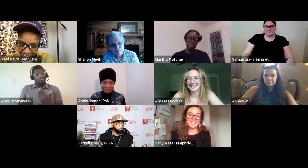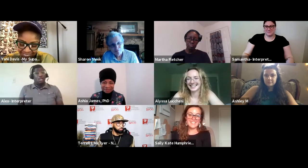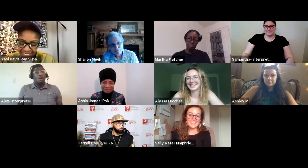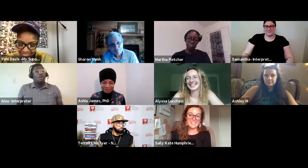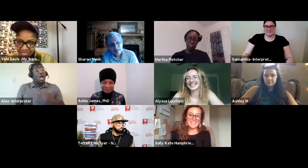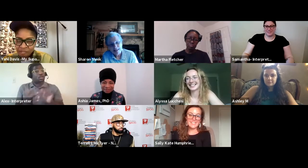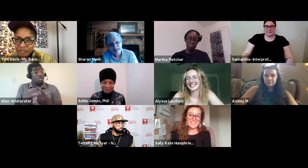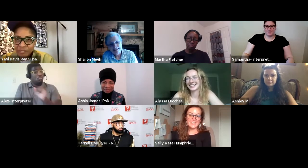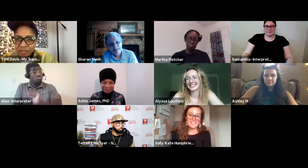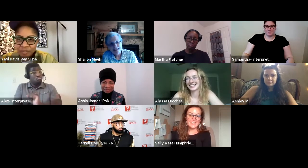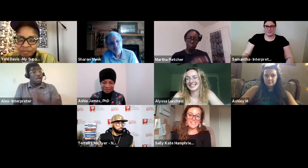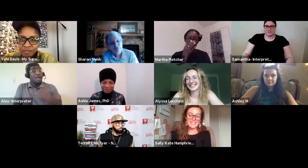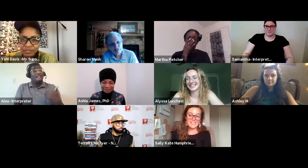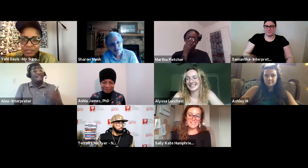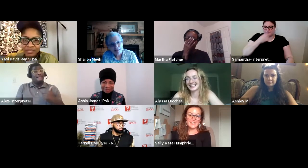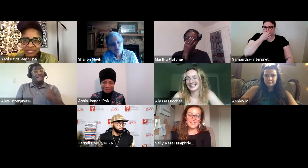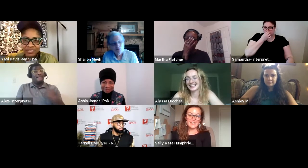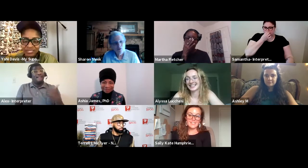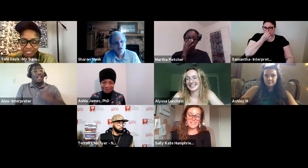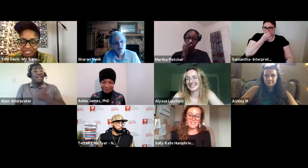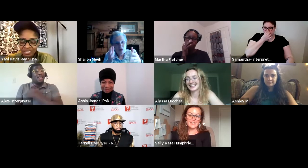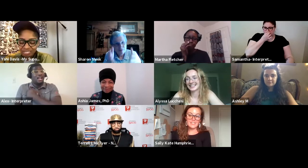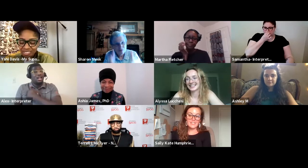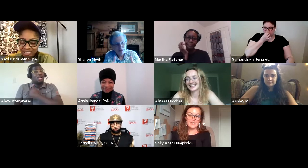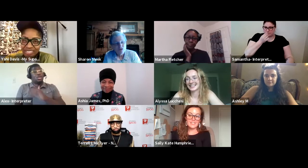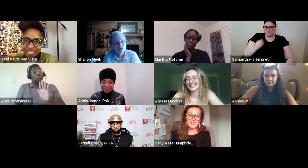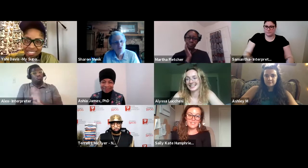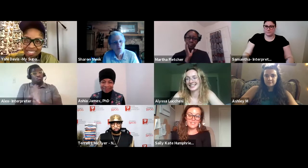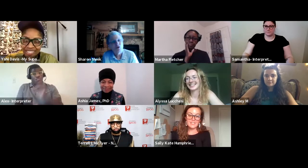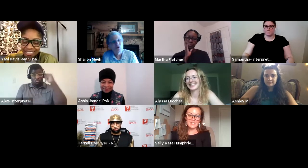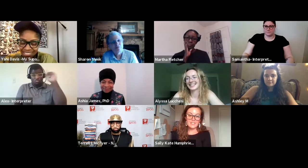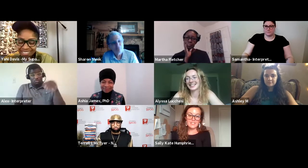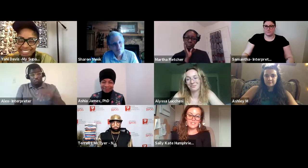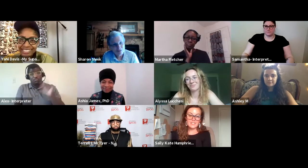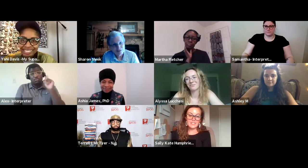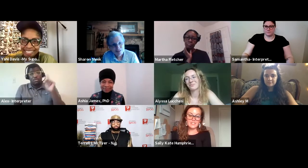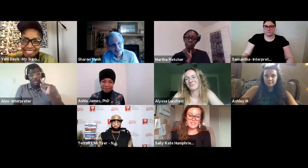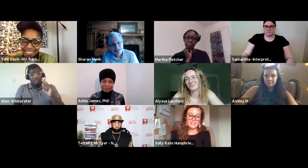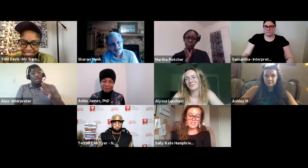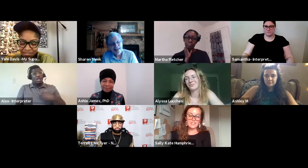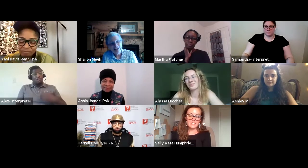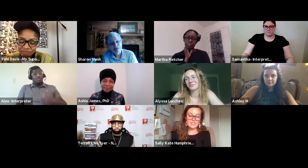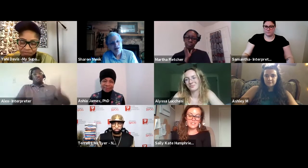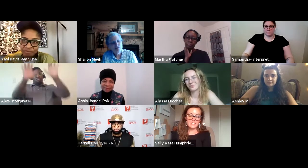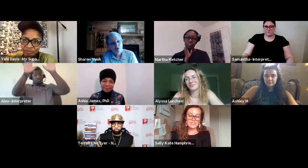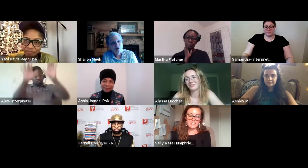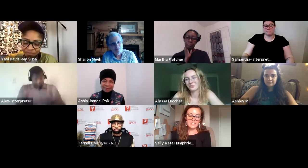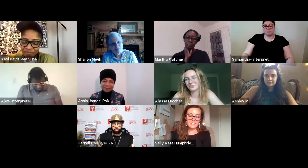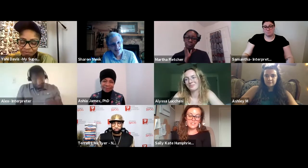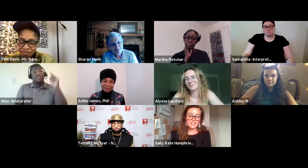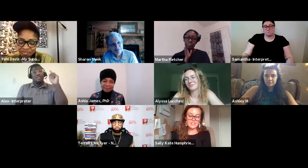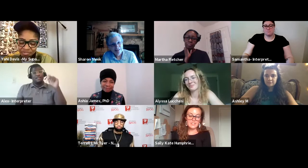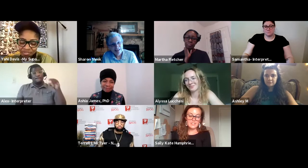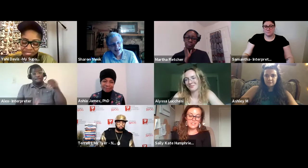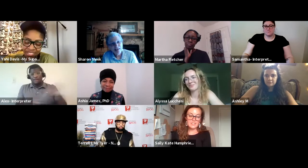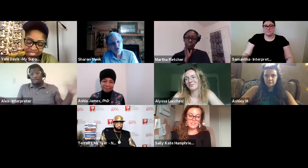Deaf and instantly was dropped into this world of deafness. And as part of